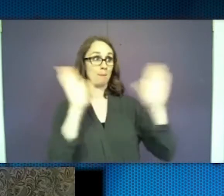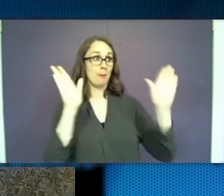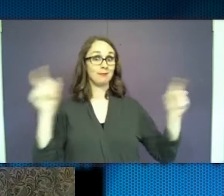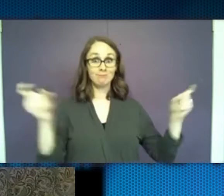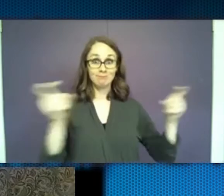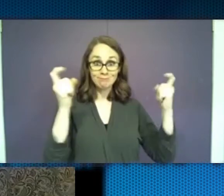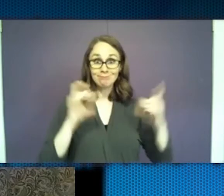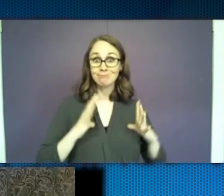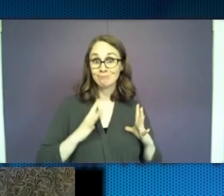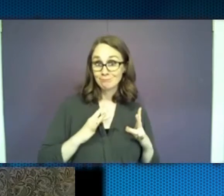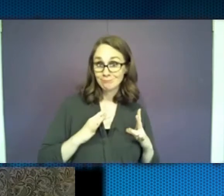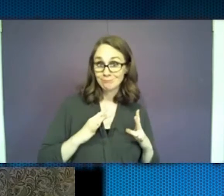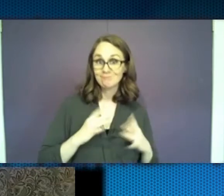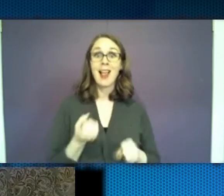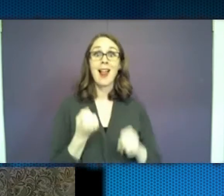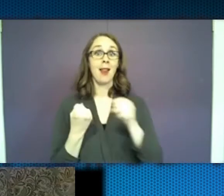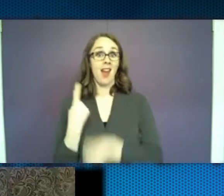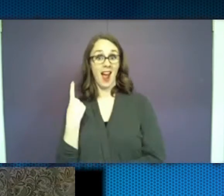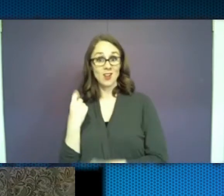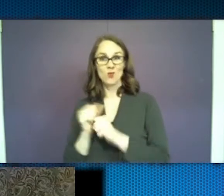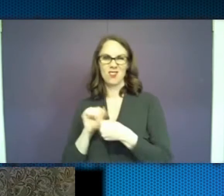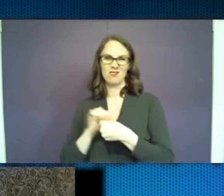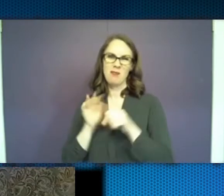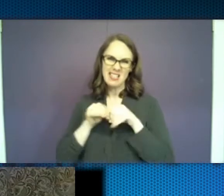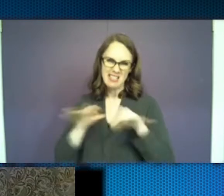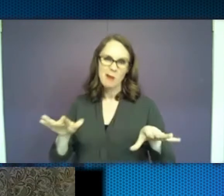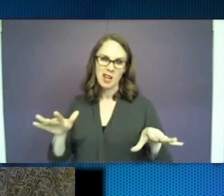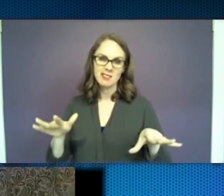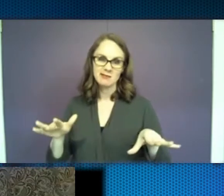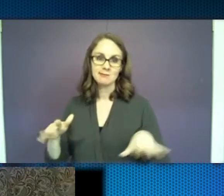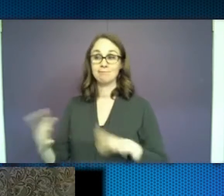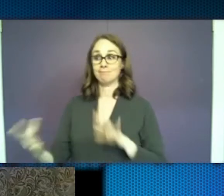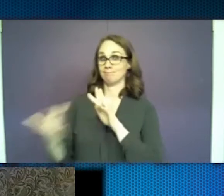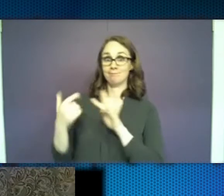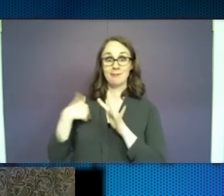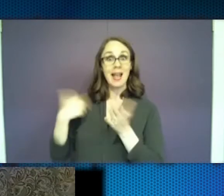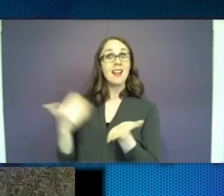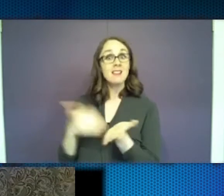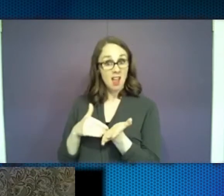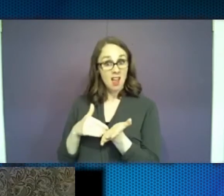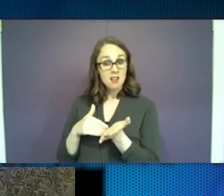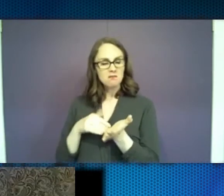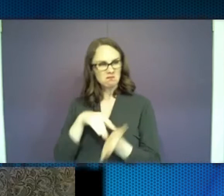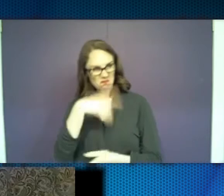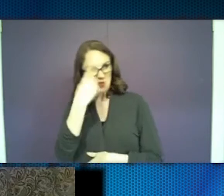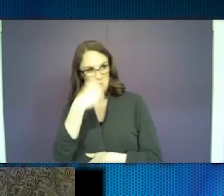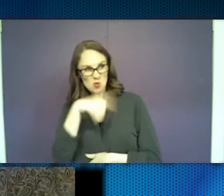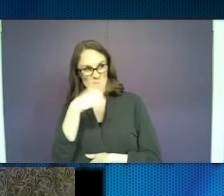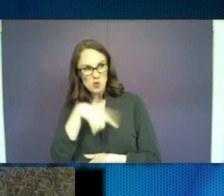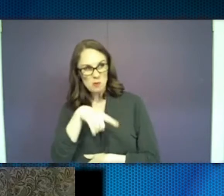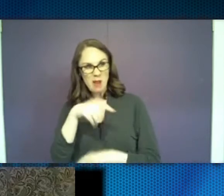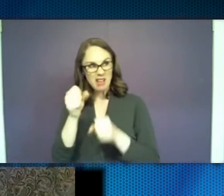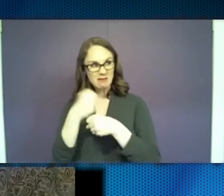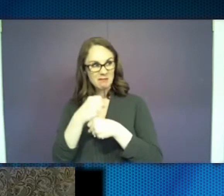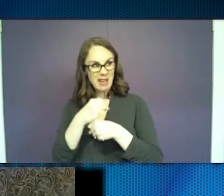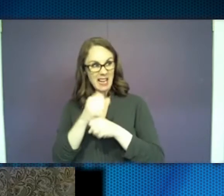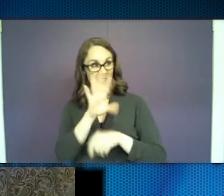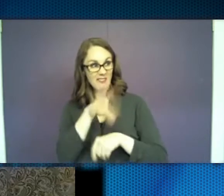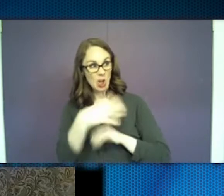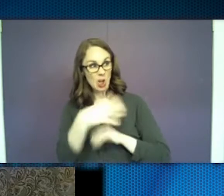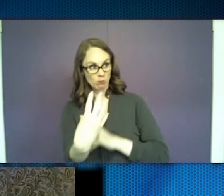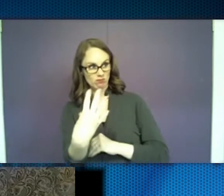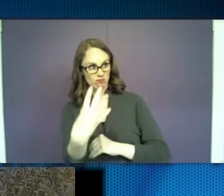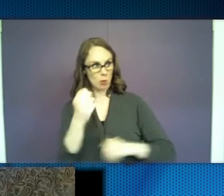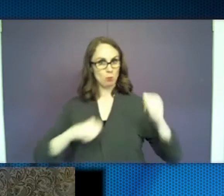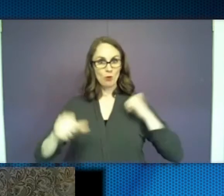thing. And then last year with the pandemic and everything, they came back to me and said, would you mind producing a video,